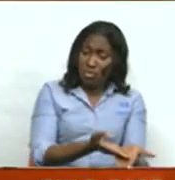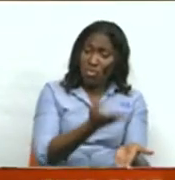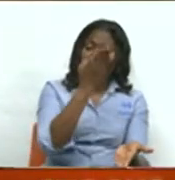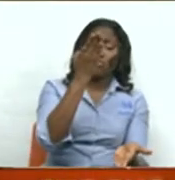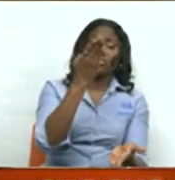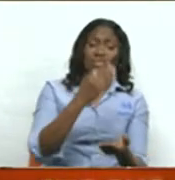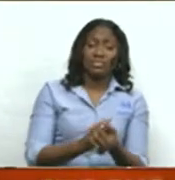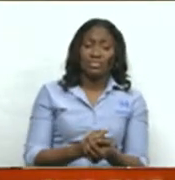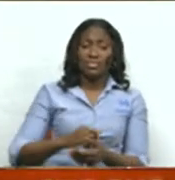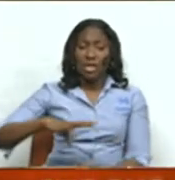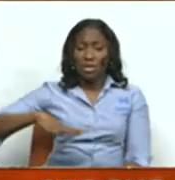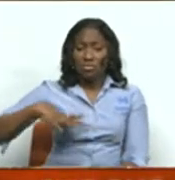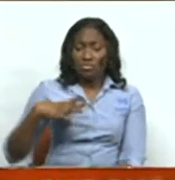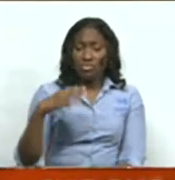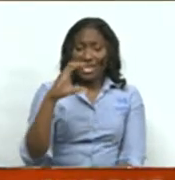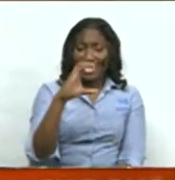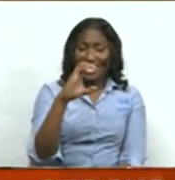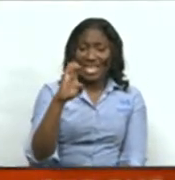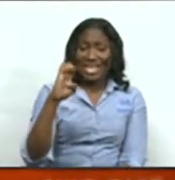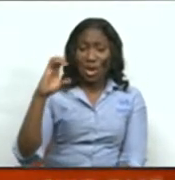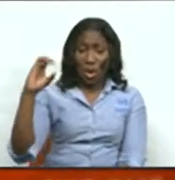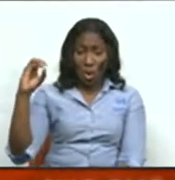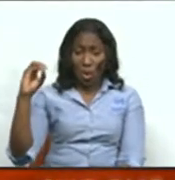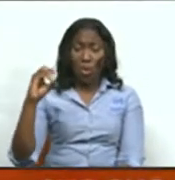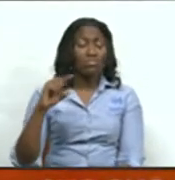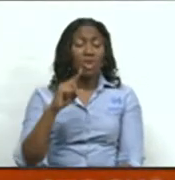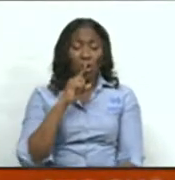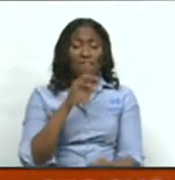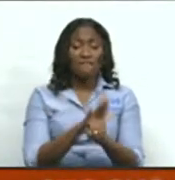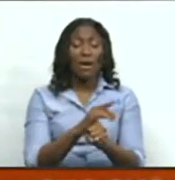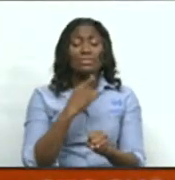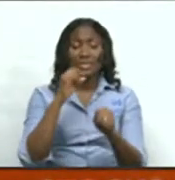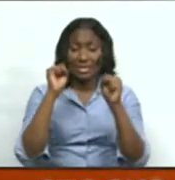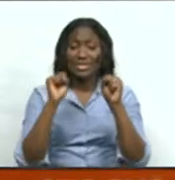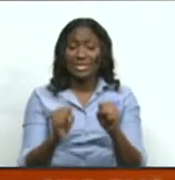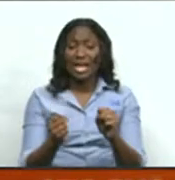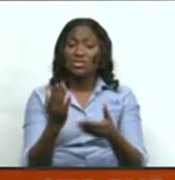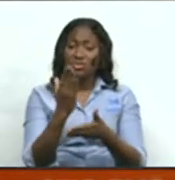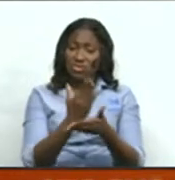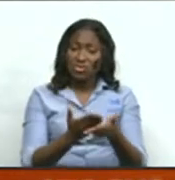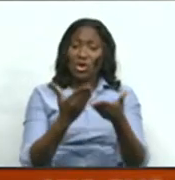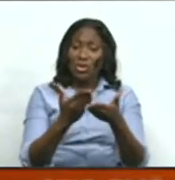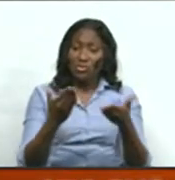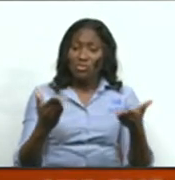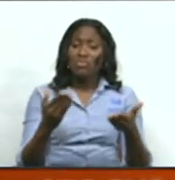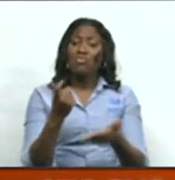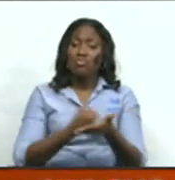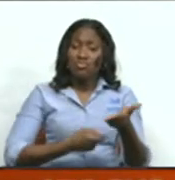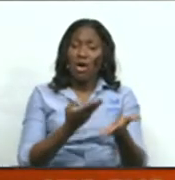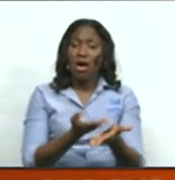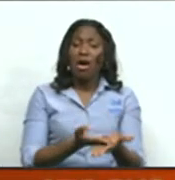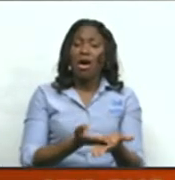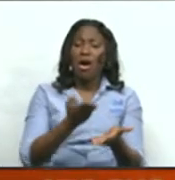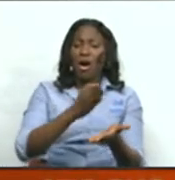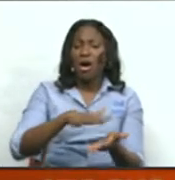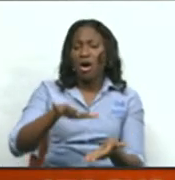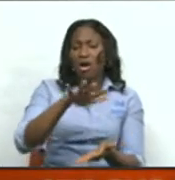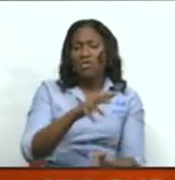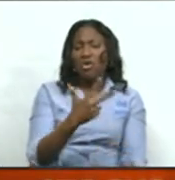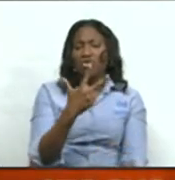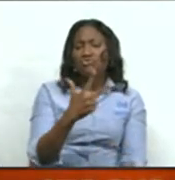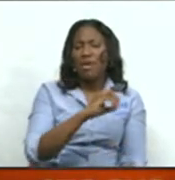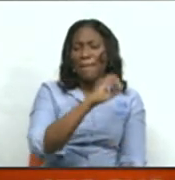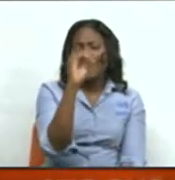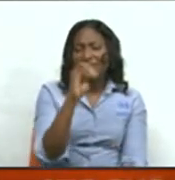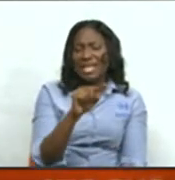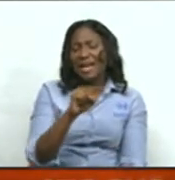Chief Executive Officer Simon Hardy has confirmed that several items on the fast food chain's menu increased by an average between 3%